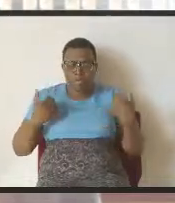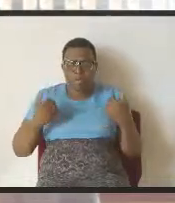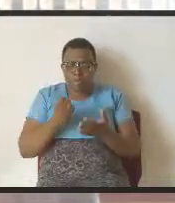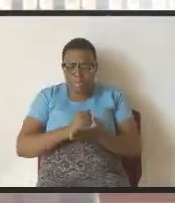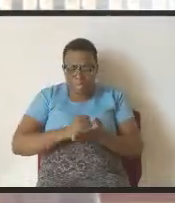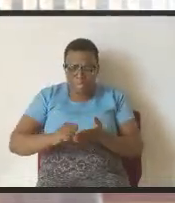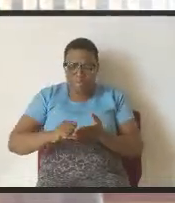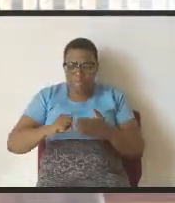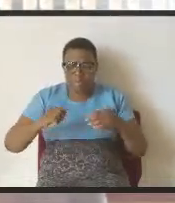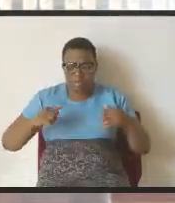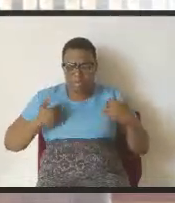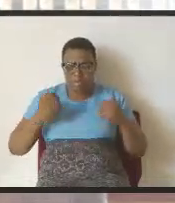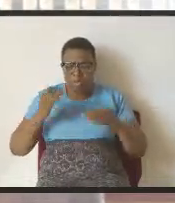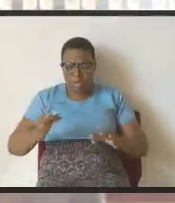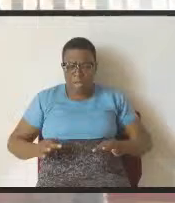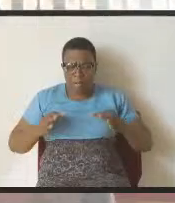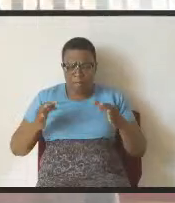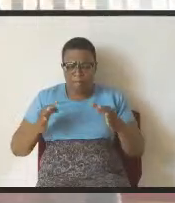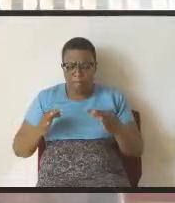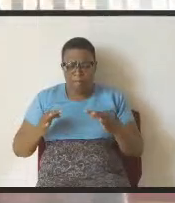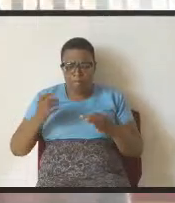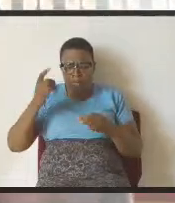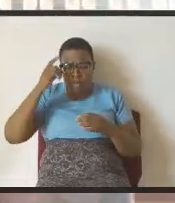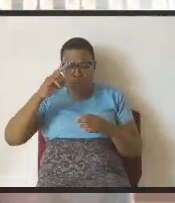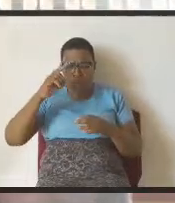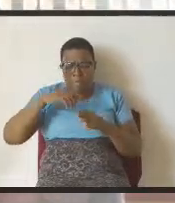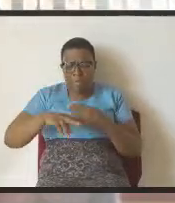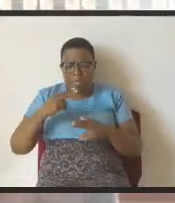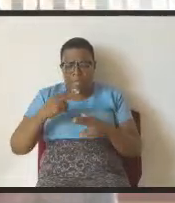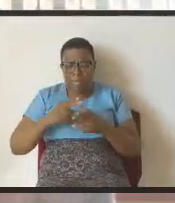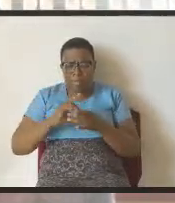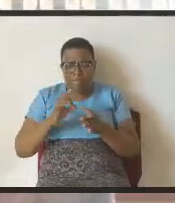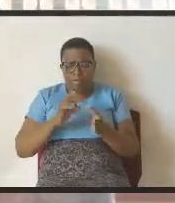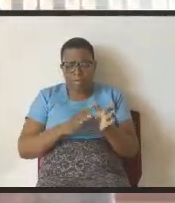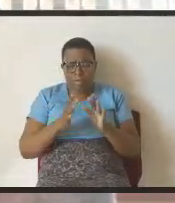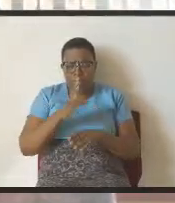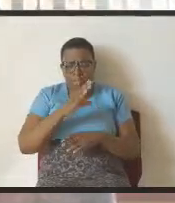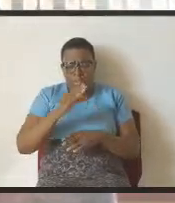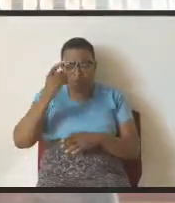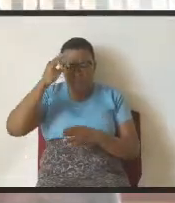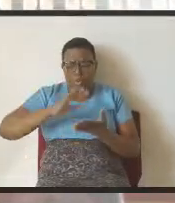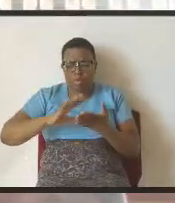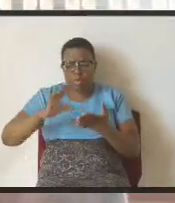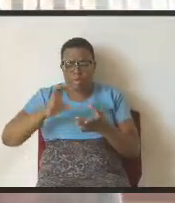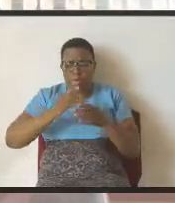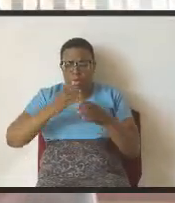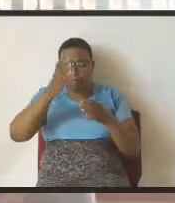name of Jesus, and for the glory of God. Amen.